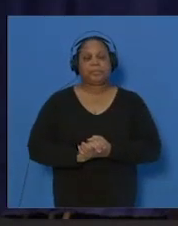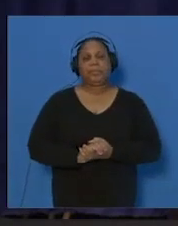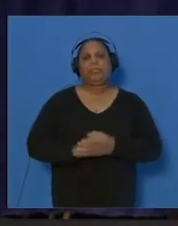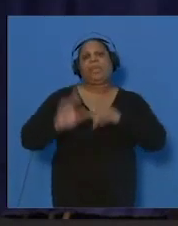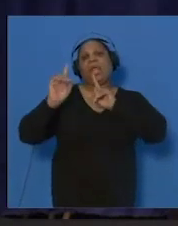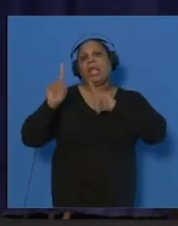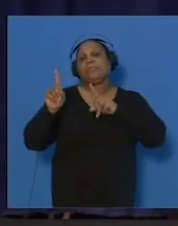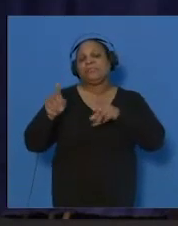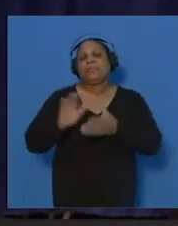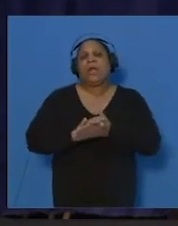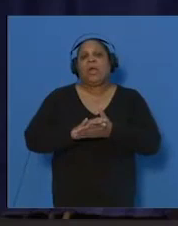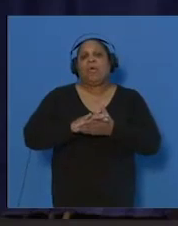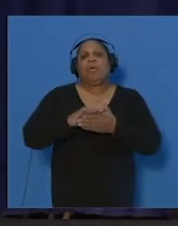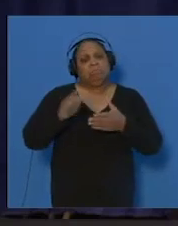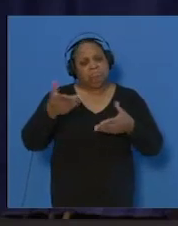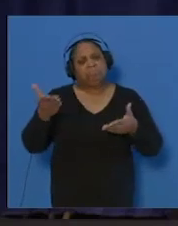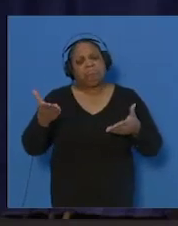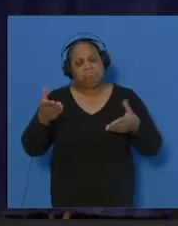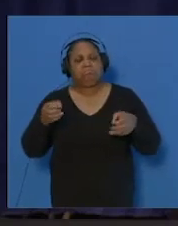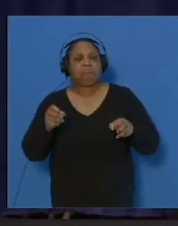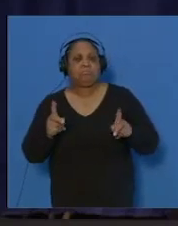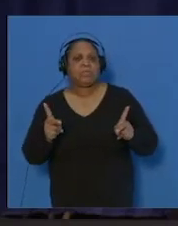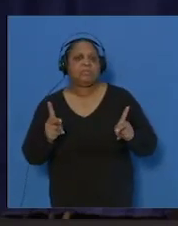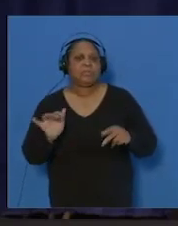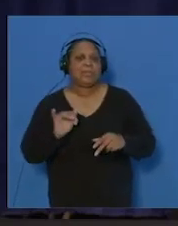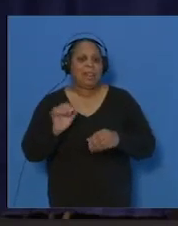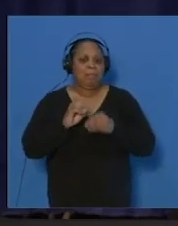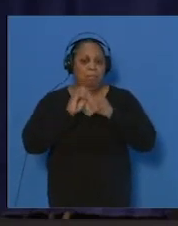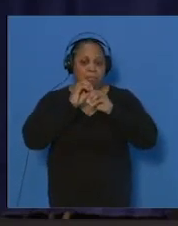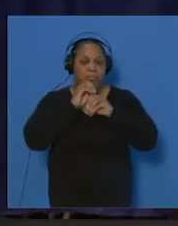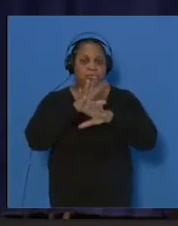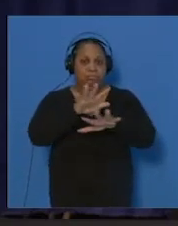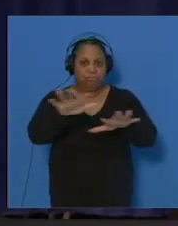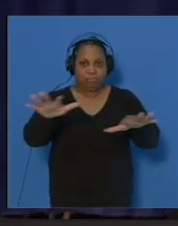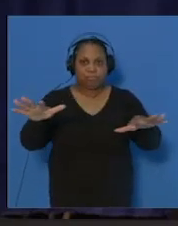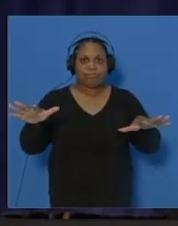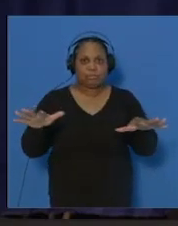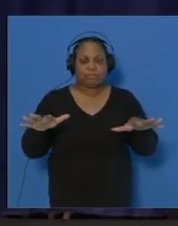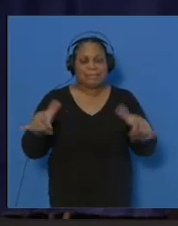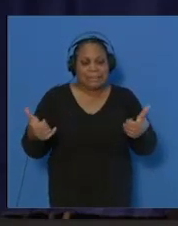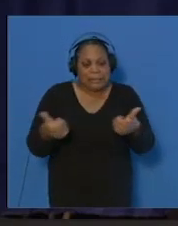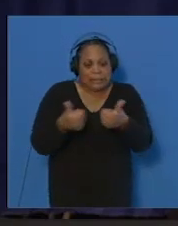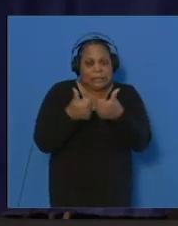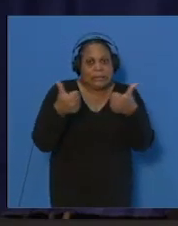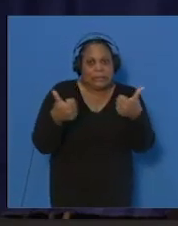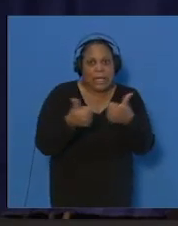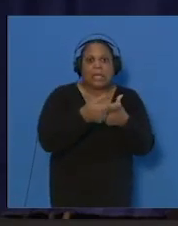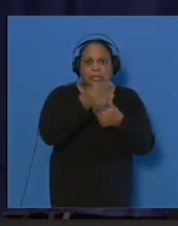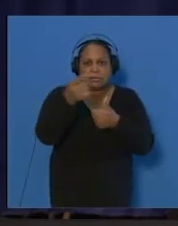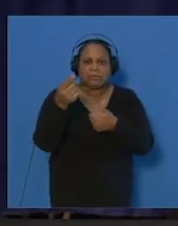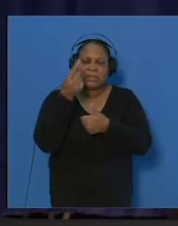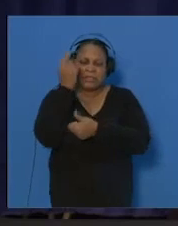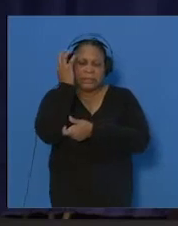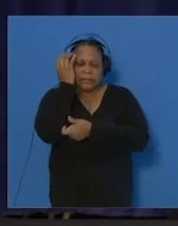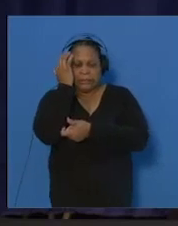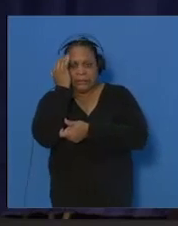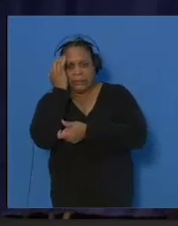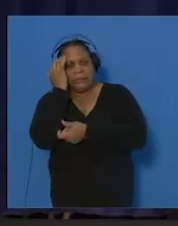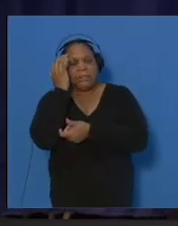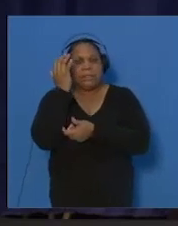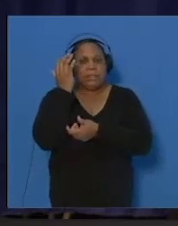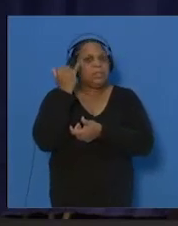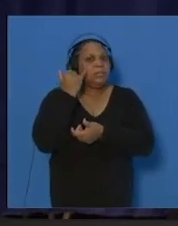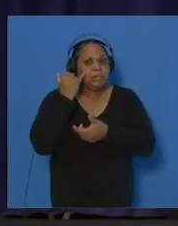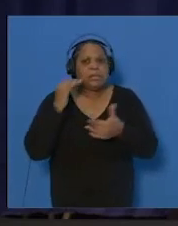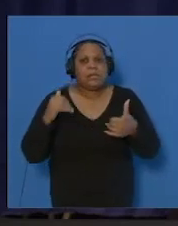When you have an opportunity like this pandemic, it challenges you to think about the way that you